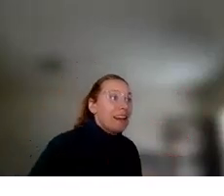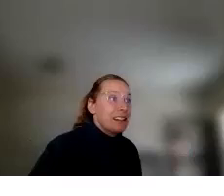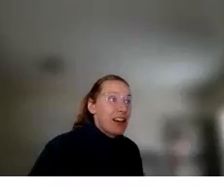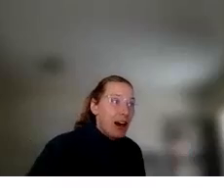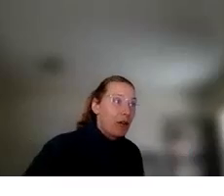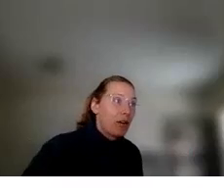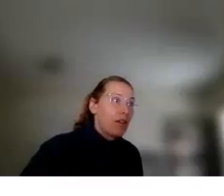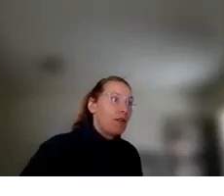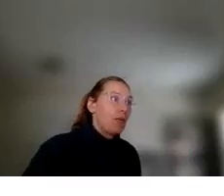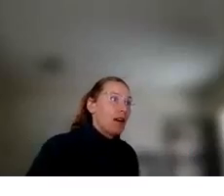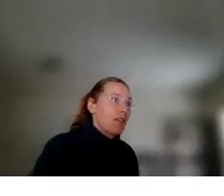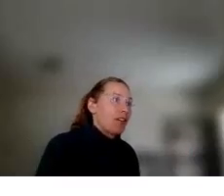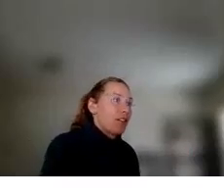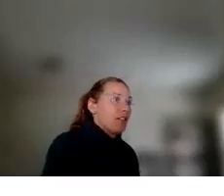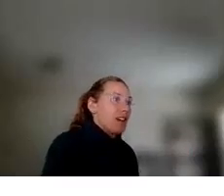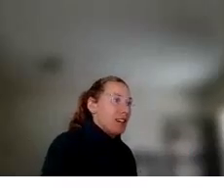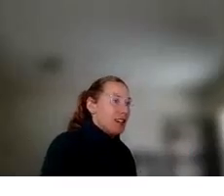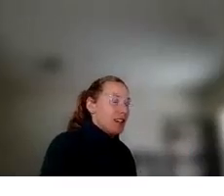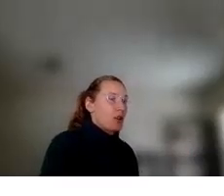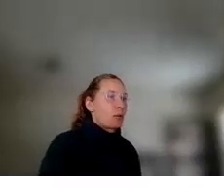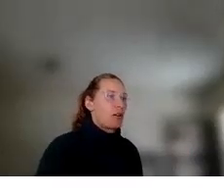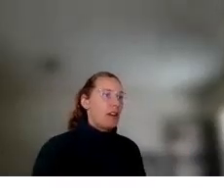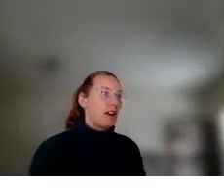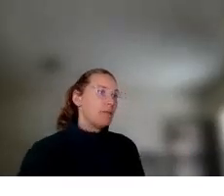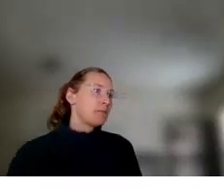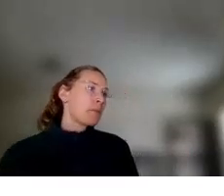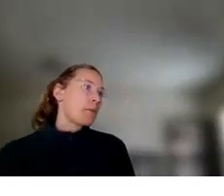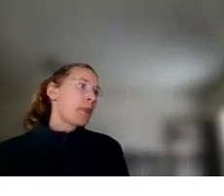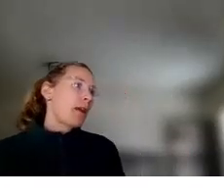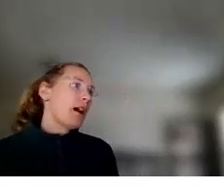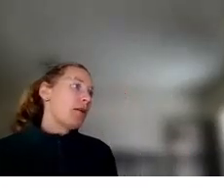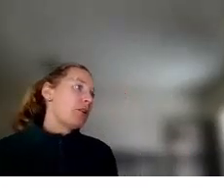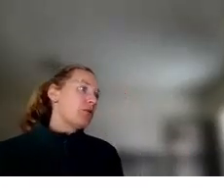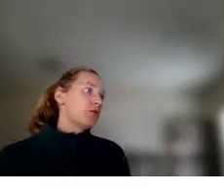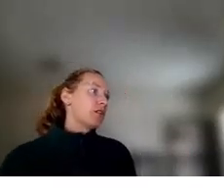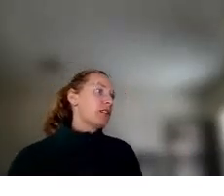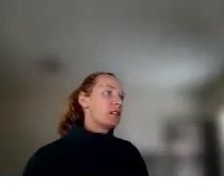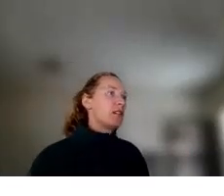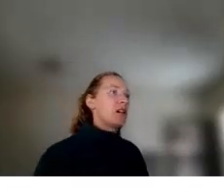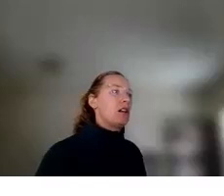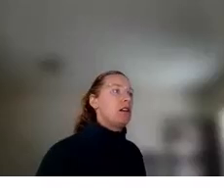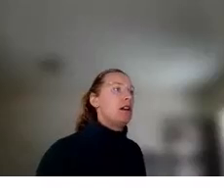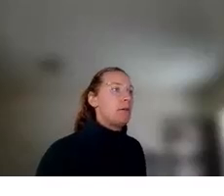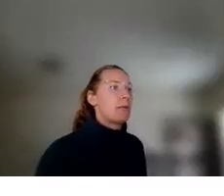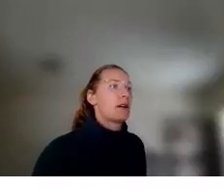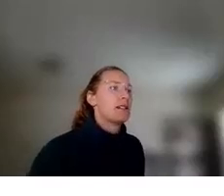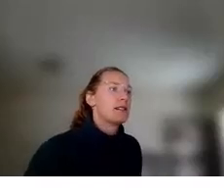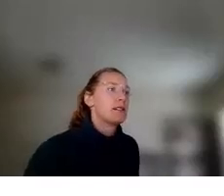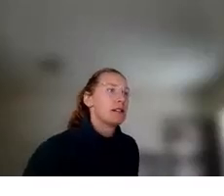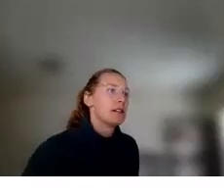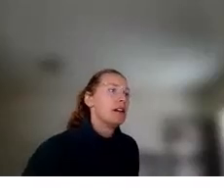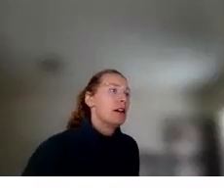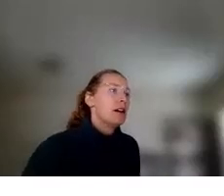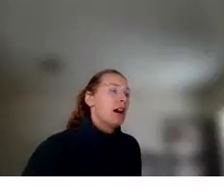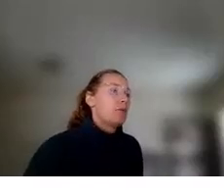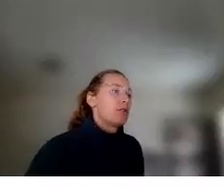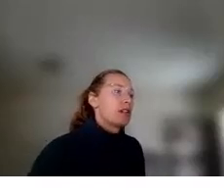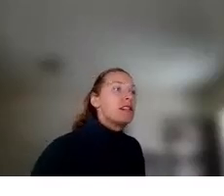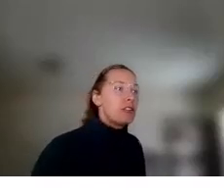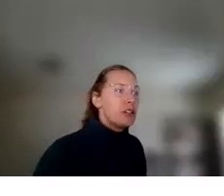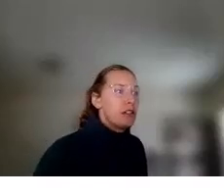child will age out of the waiver on their 19th birthday. A member can